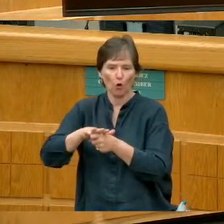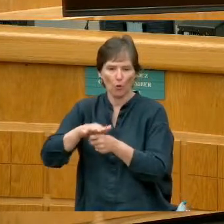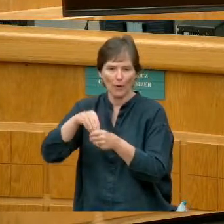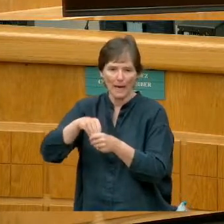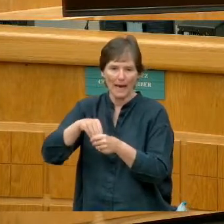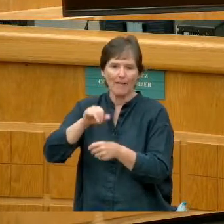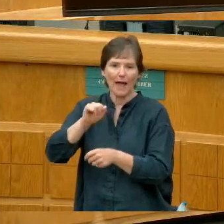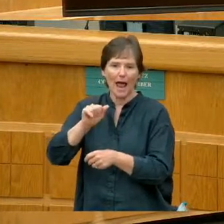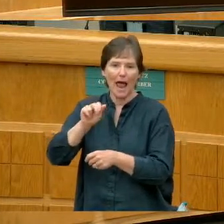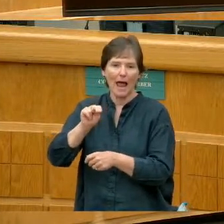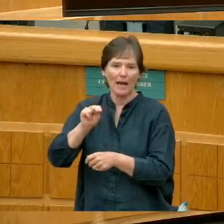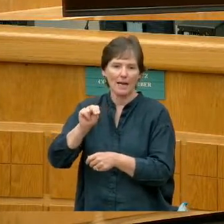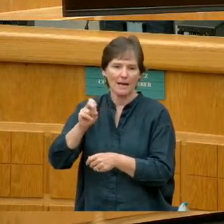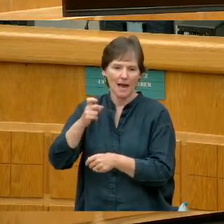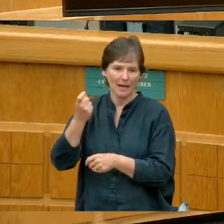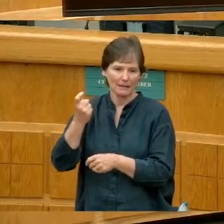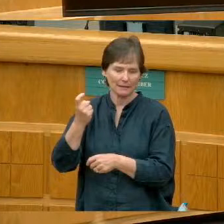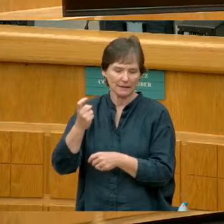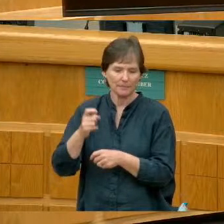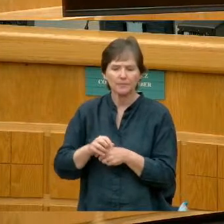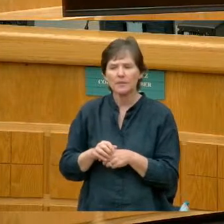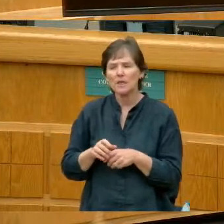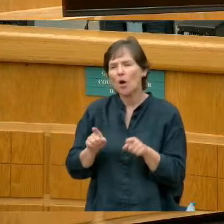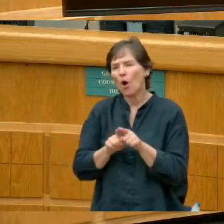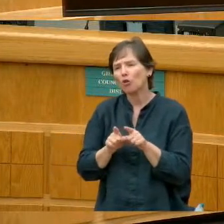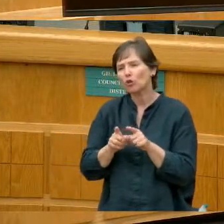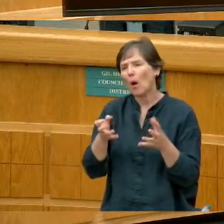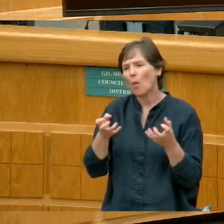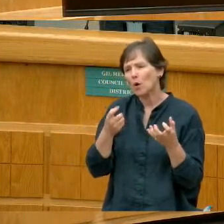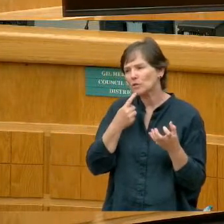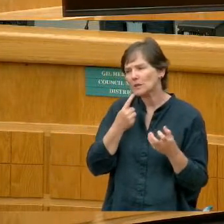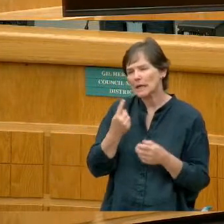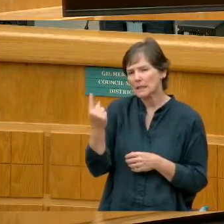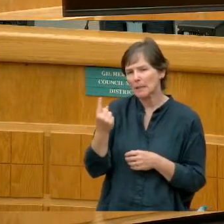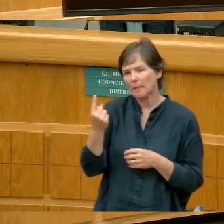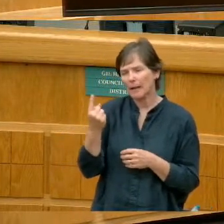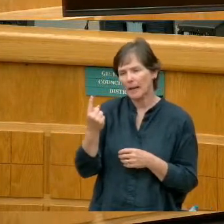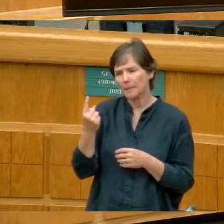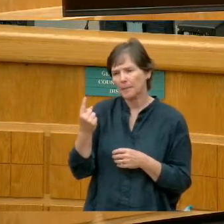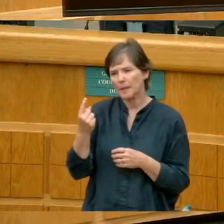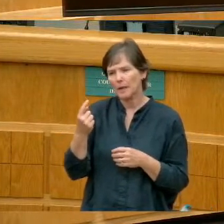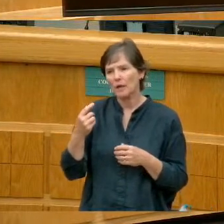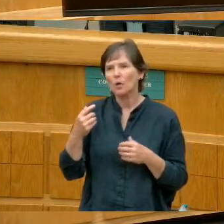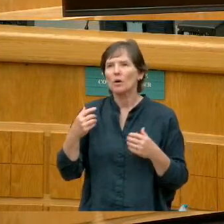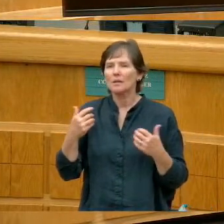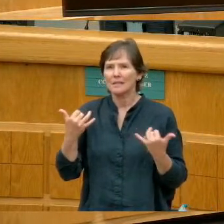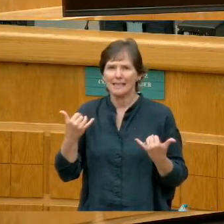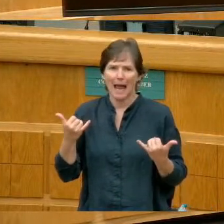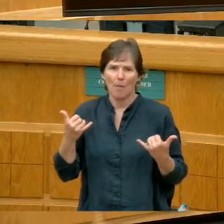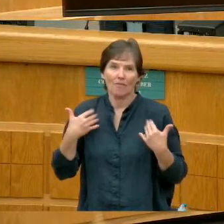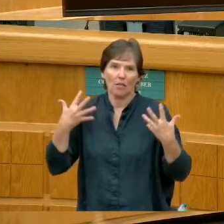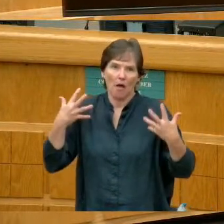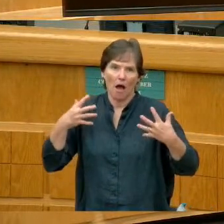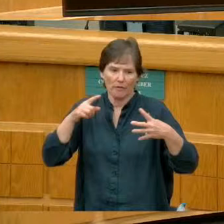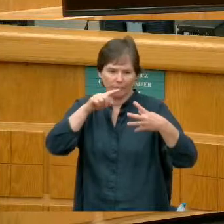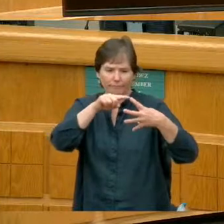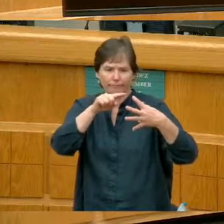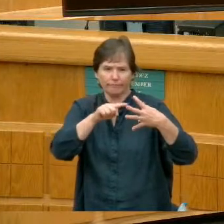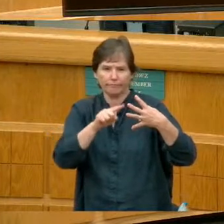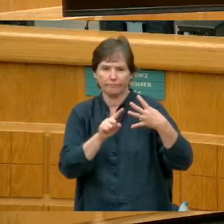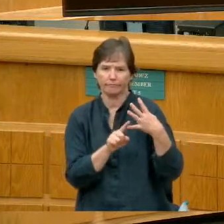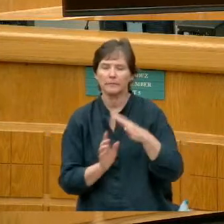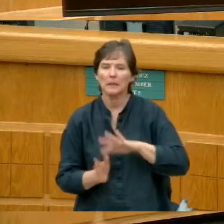I just want to say something too. I get, we had a lot of topics, but just want everybody to know